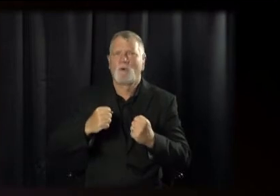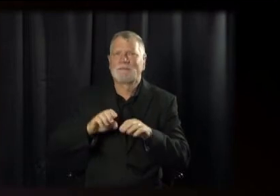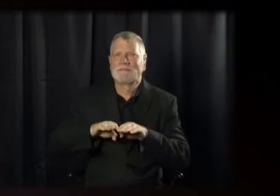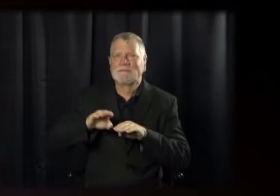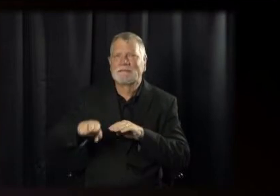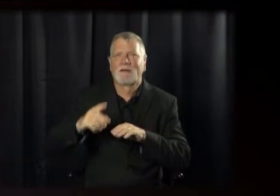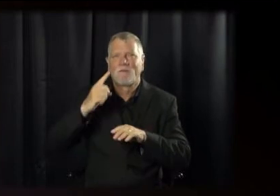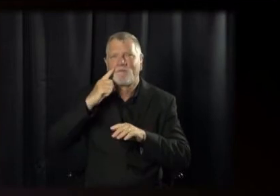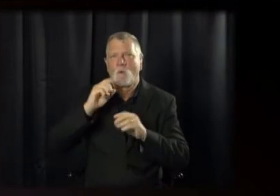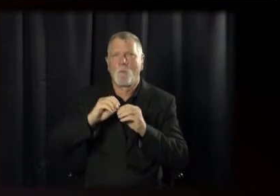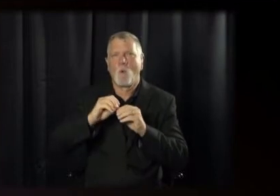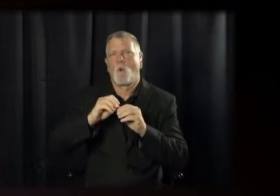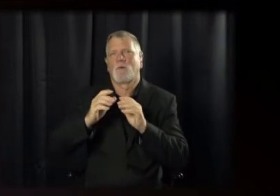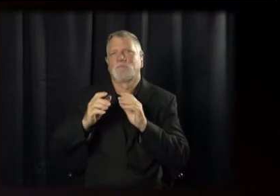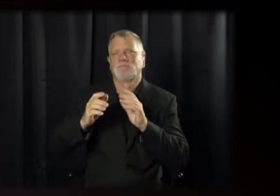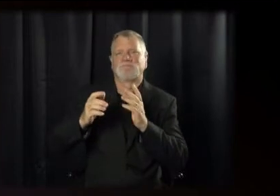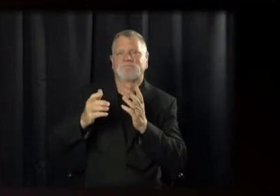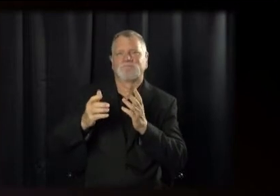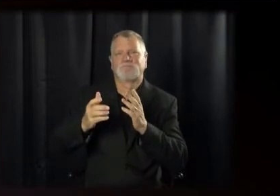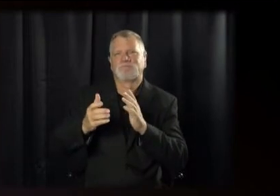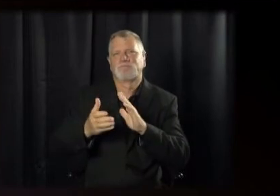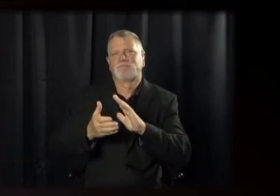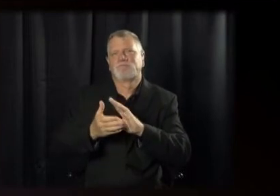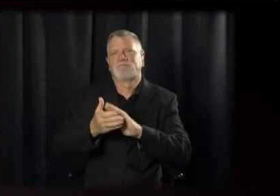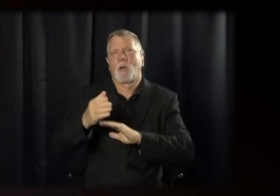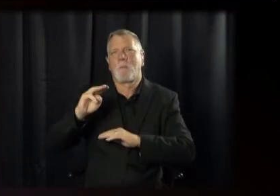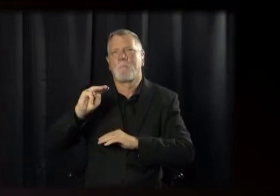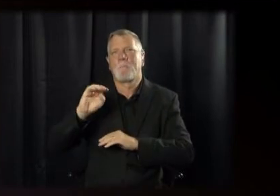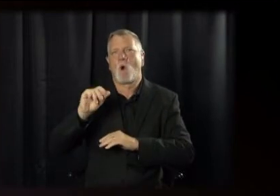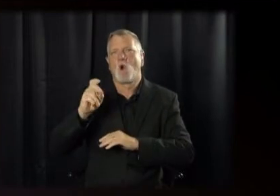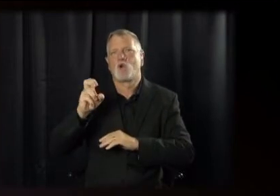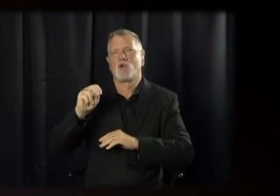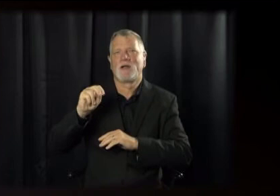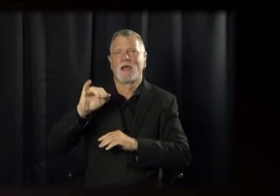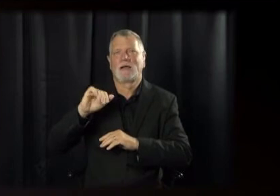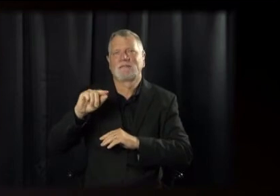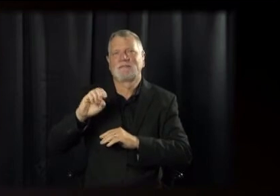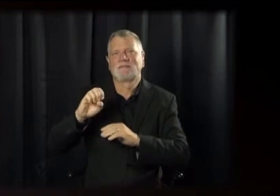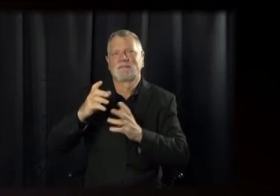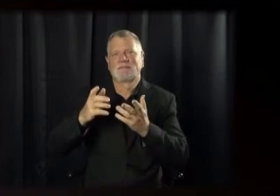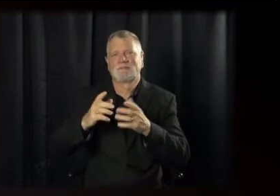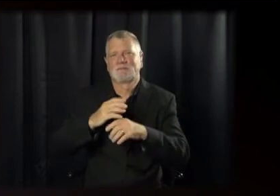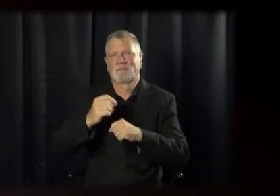and adopt the forward-leaning digital capabilities.